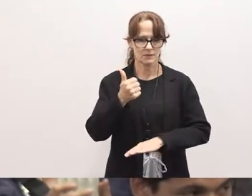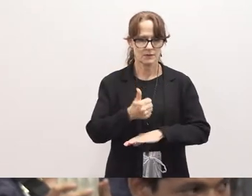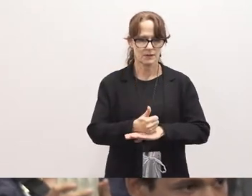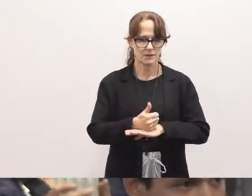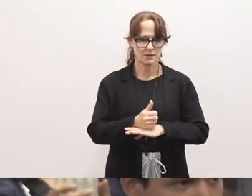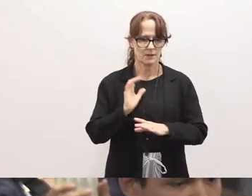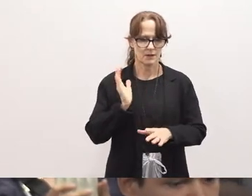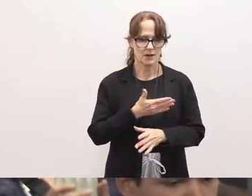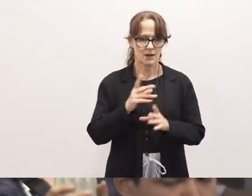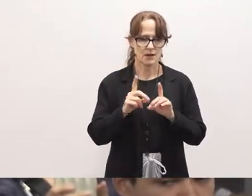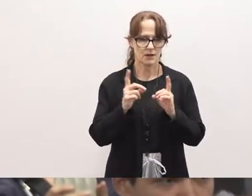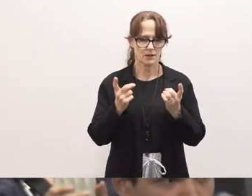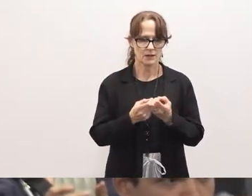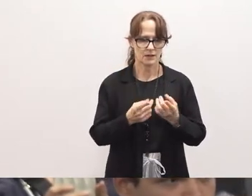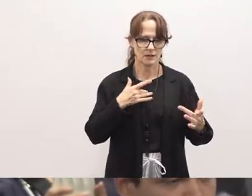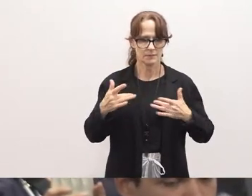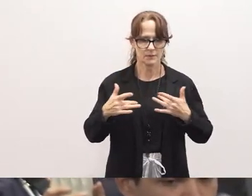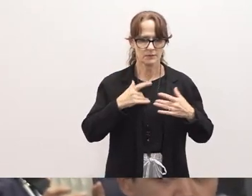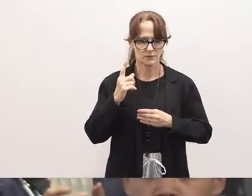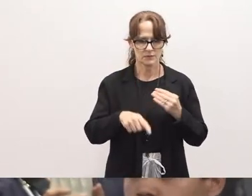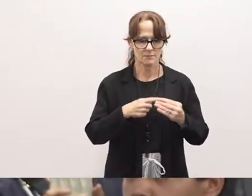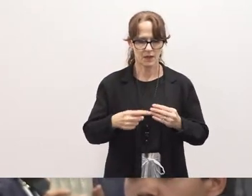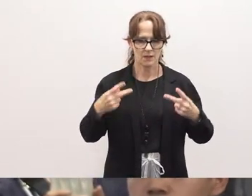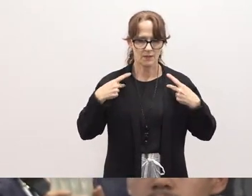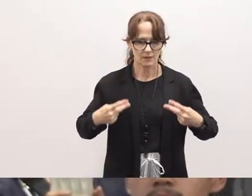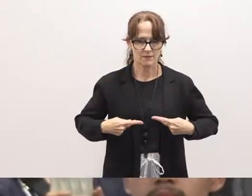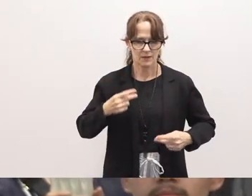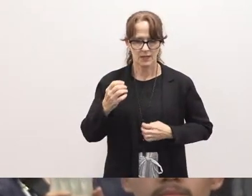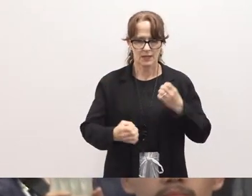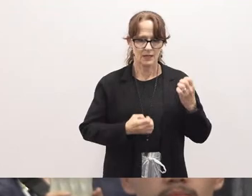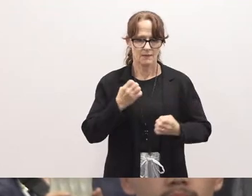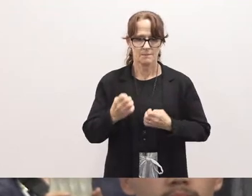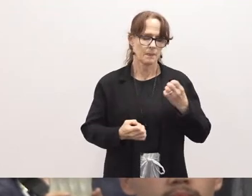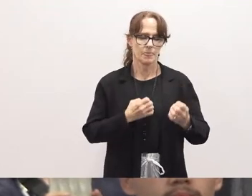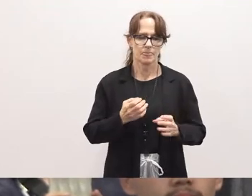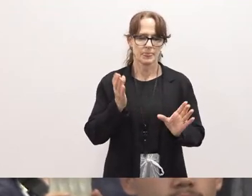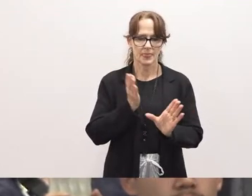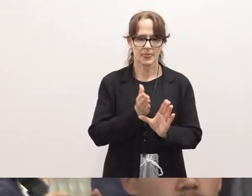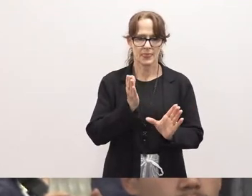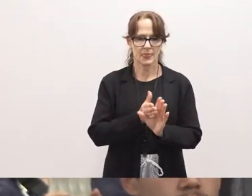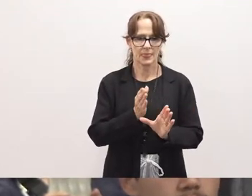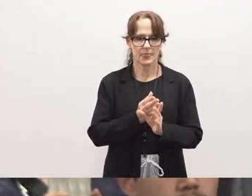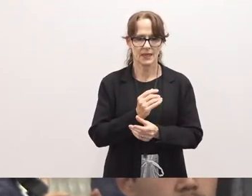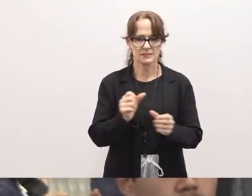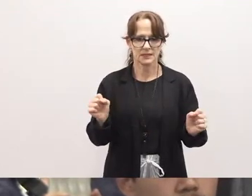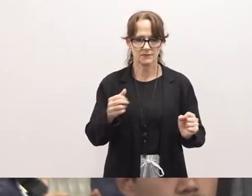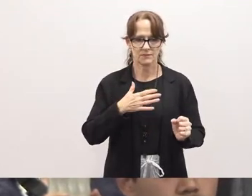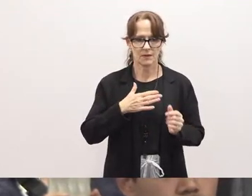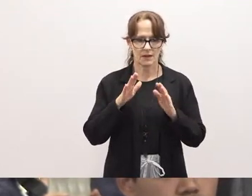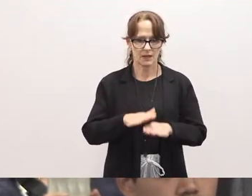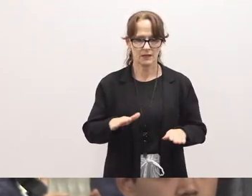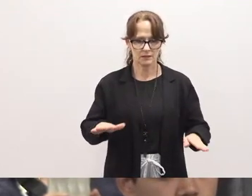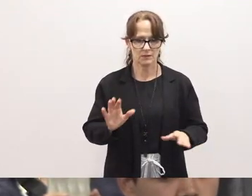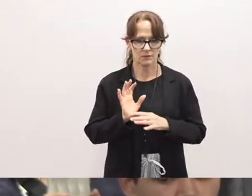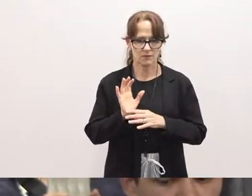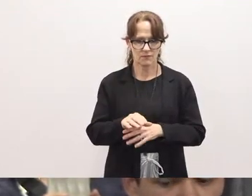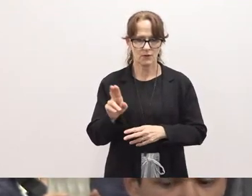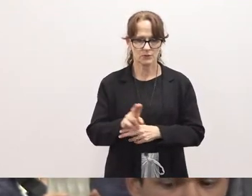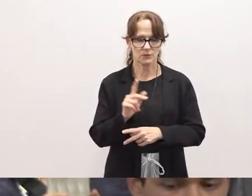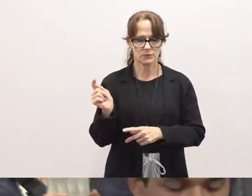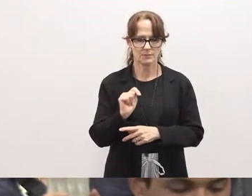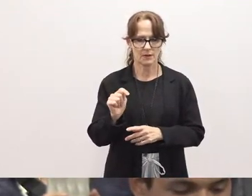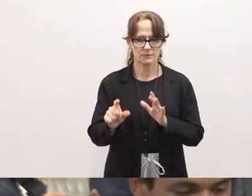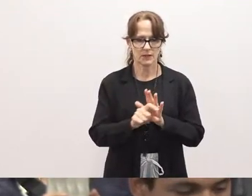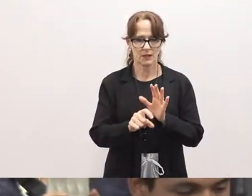our district. I'm concerned about the physical, emotional, and psychological safety of my children being forced to use bathrooms